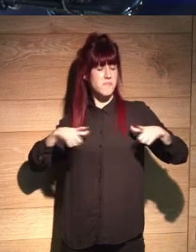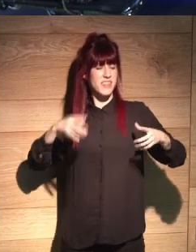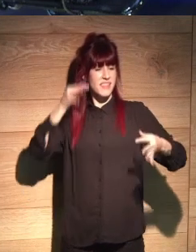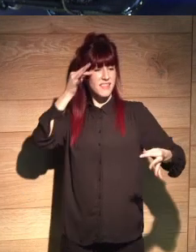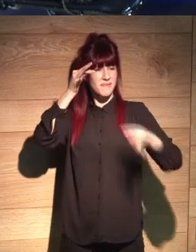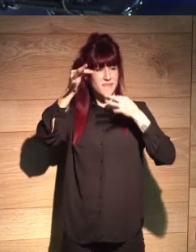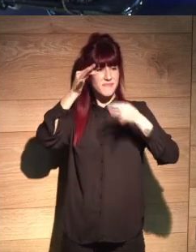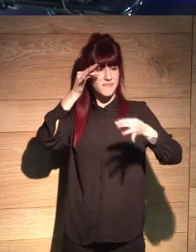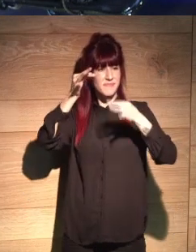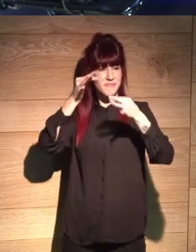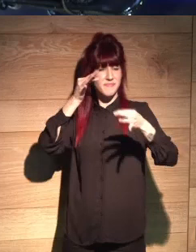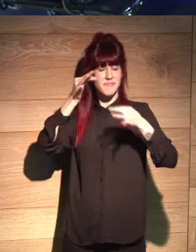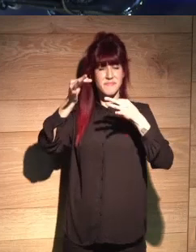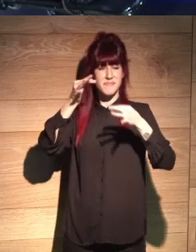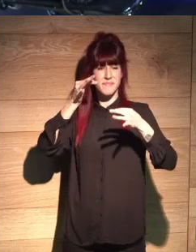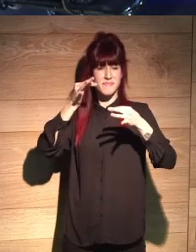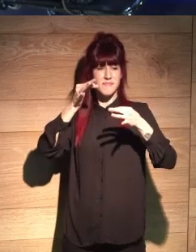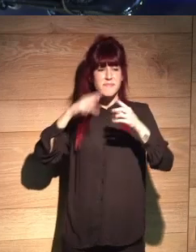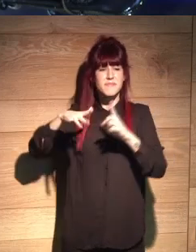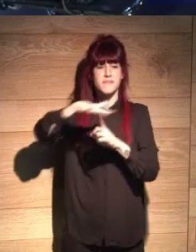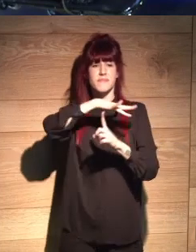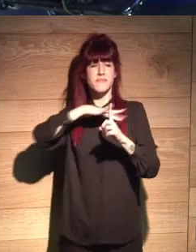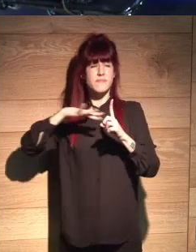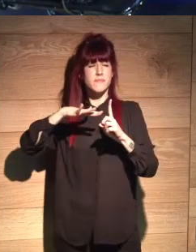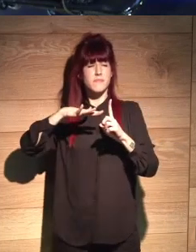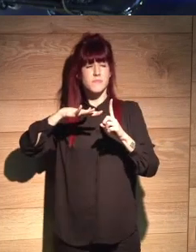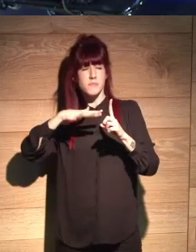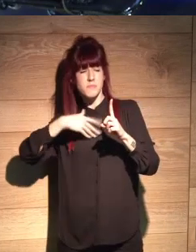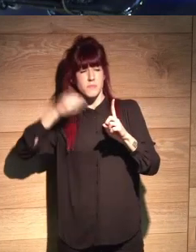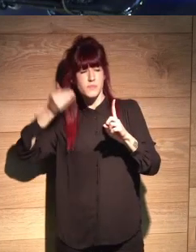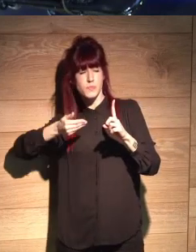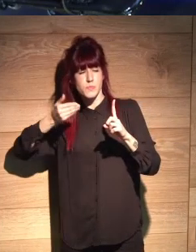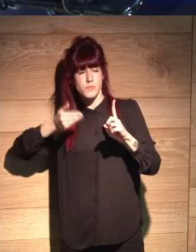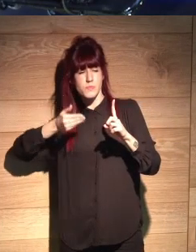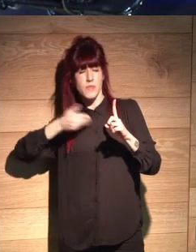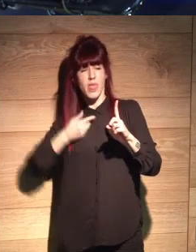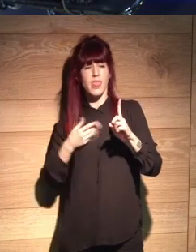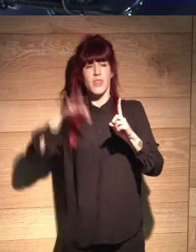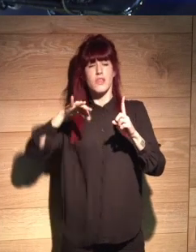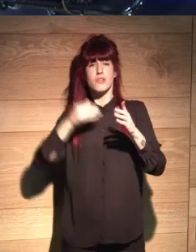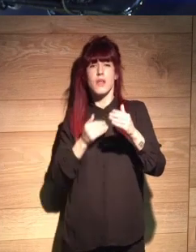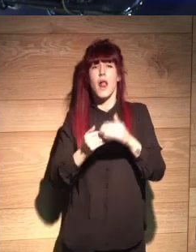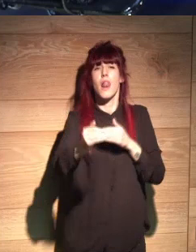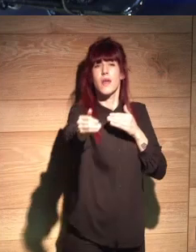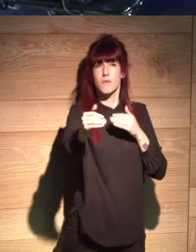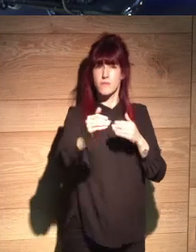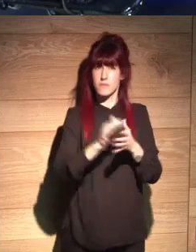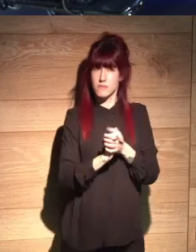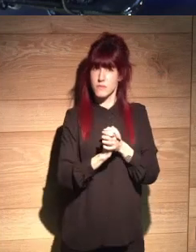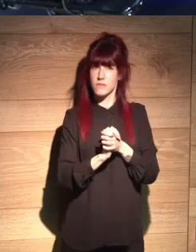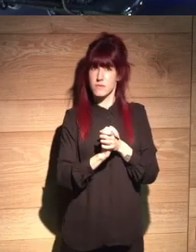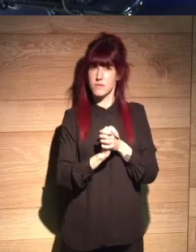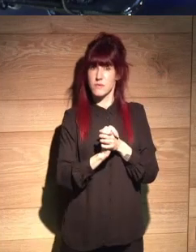greater capability of analysis, goes more into details, value more different scenarios, makes more long-term decisions, for